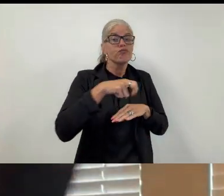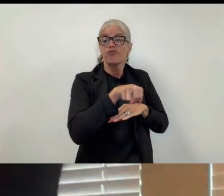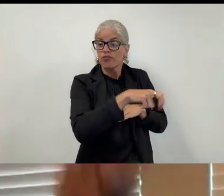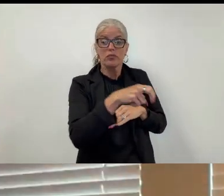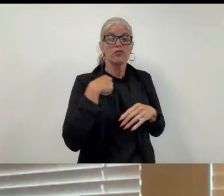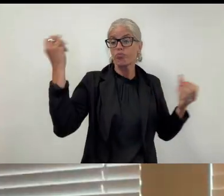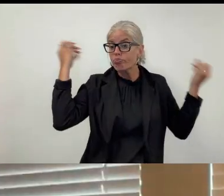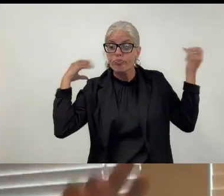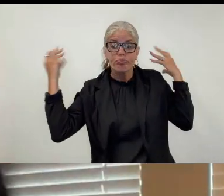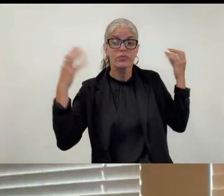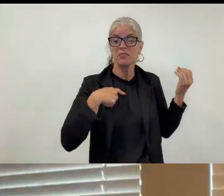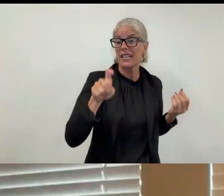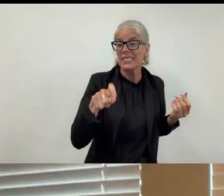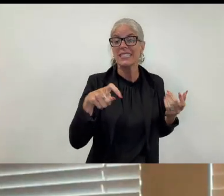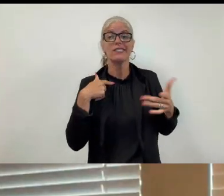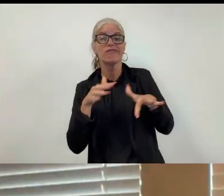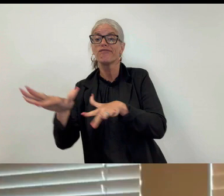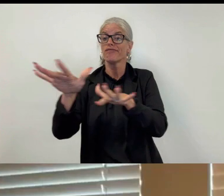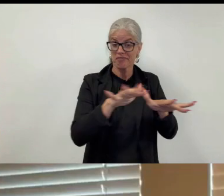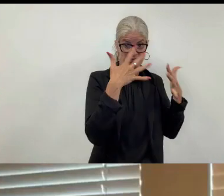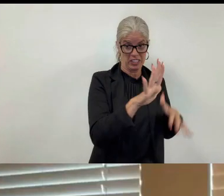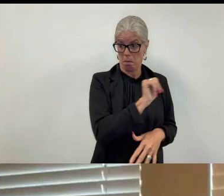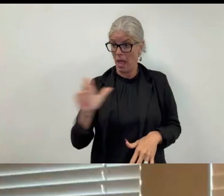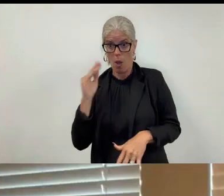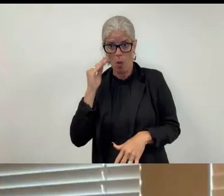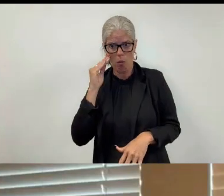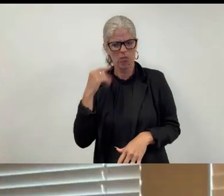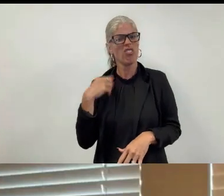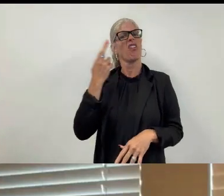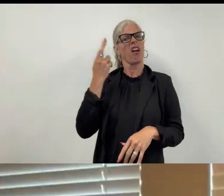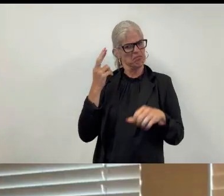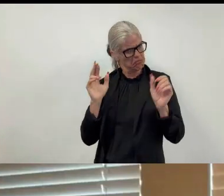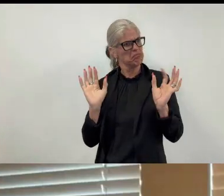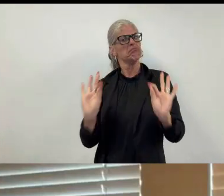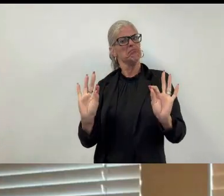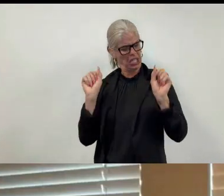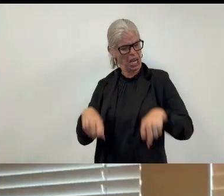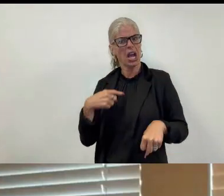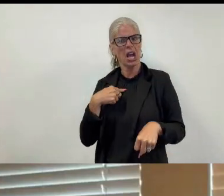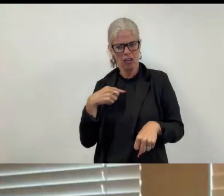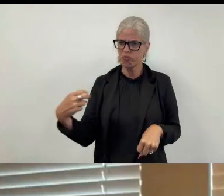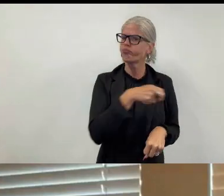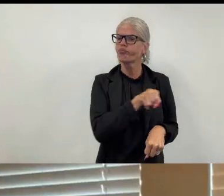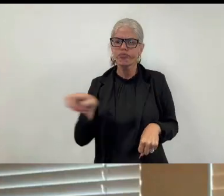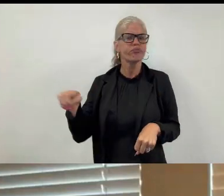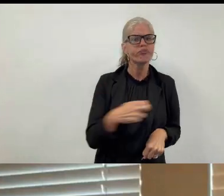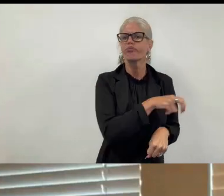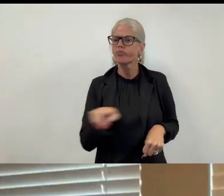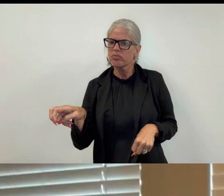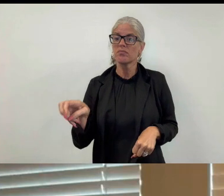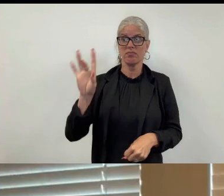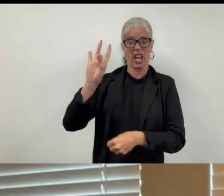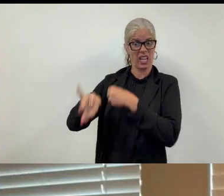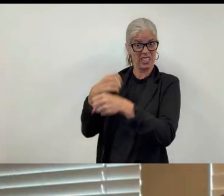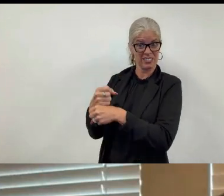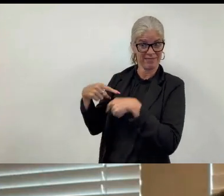wheelchair and just, grocery shop, go along my way, and then roll right back across the street to get home. And so this system worked for a